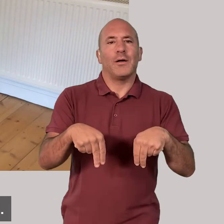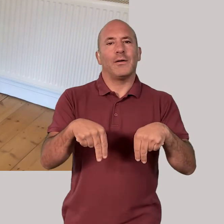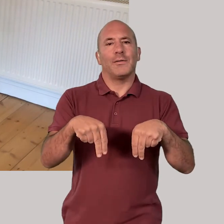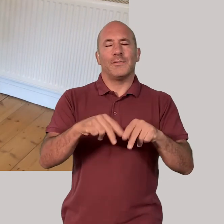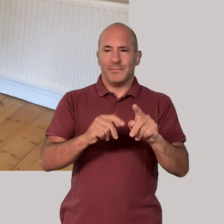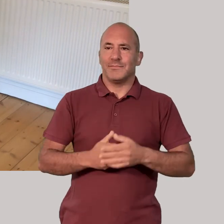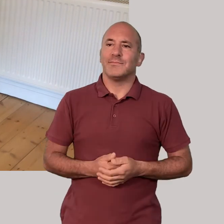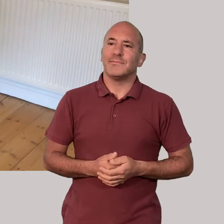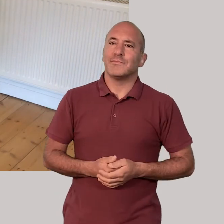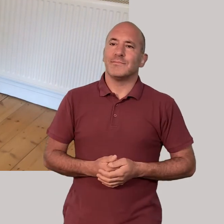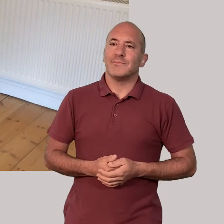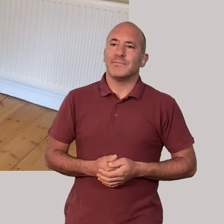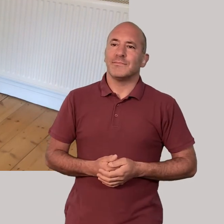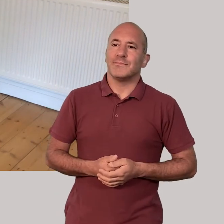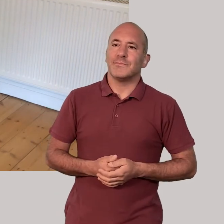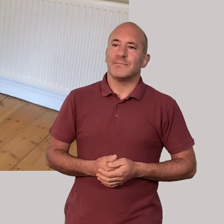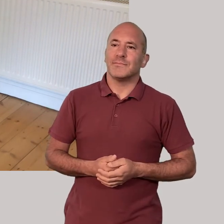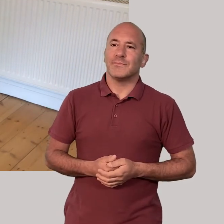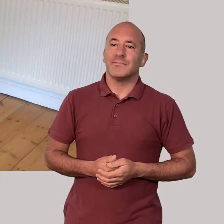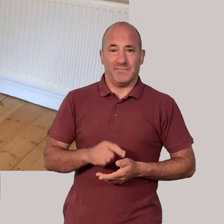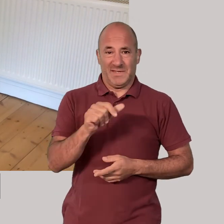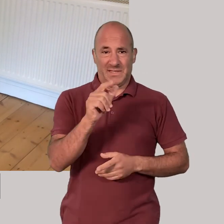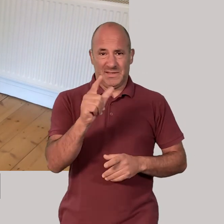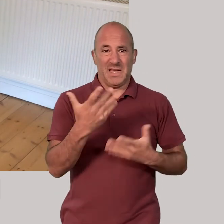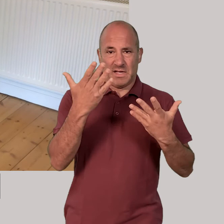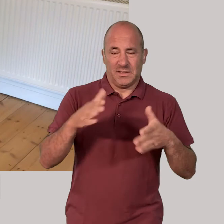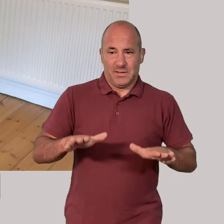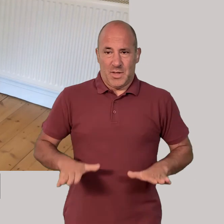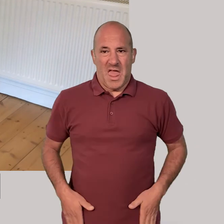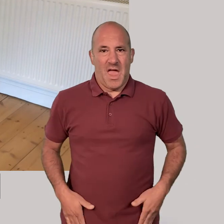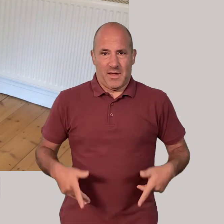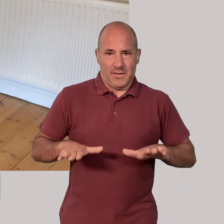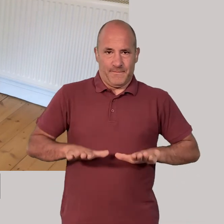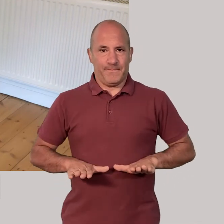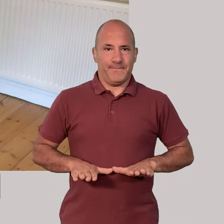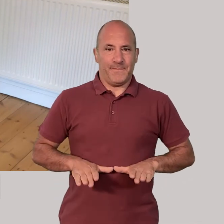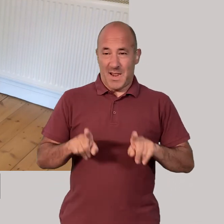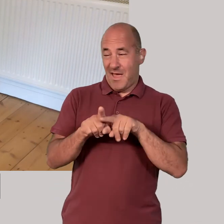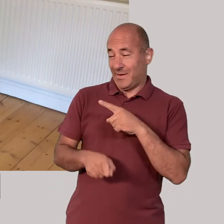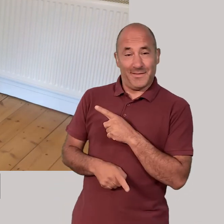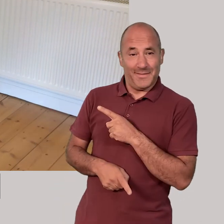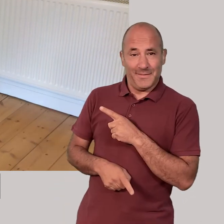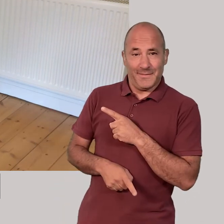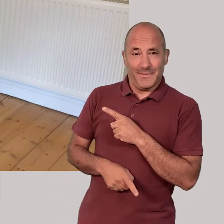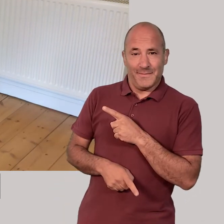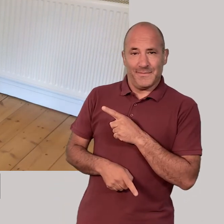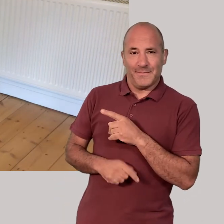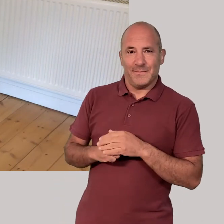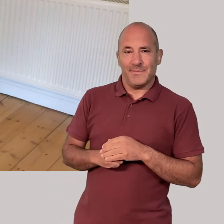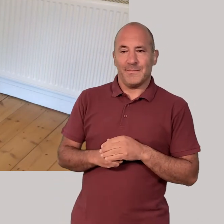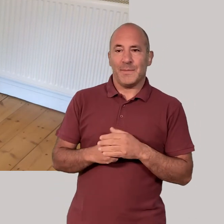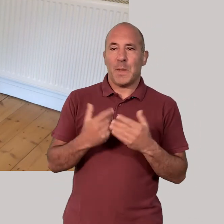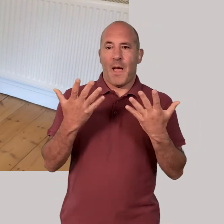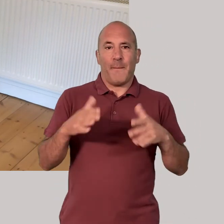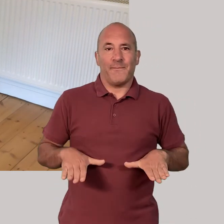pose, so that's coming next. Start with your hands on your legs, similar to last time,